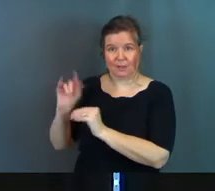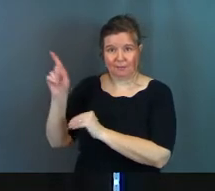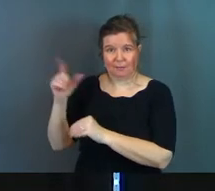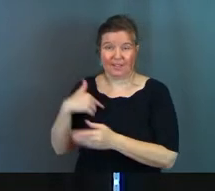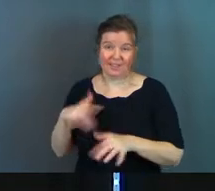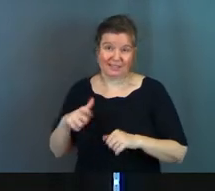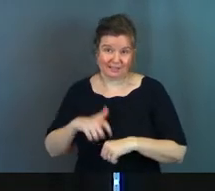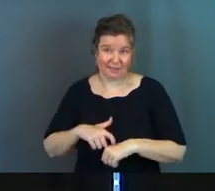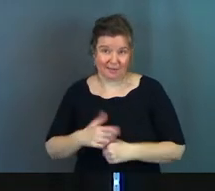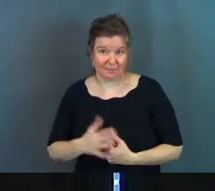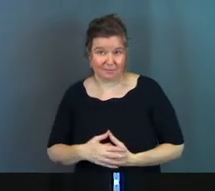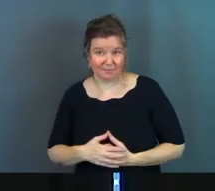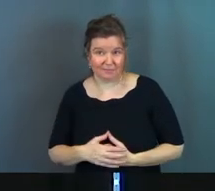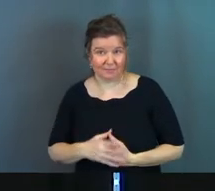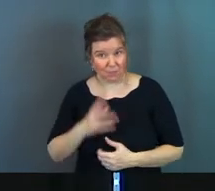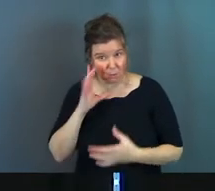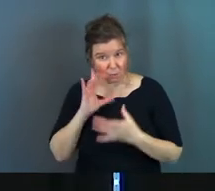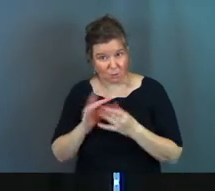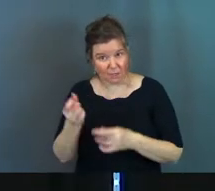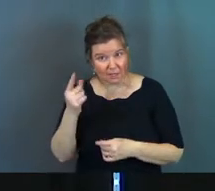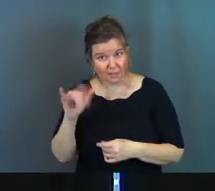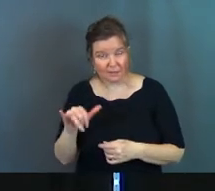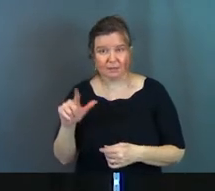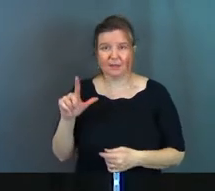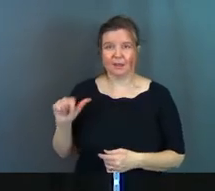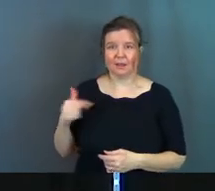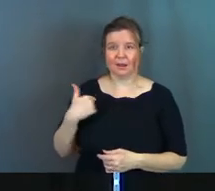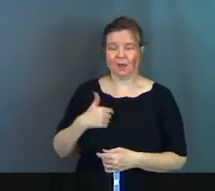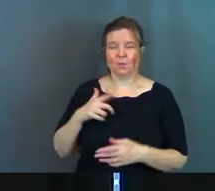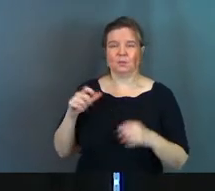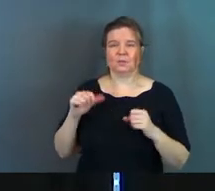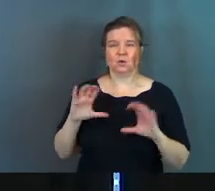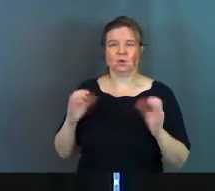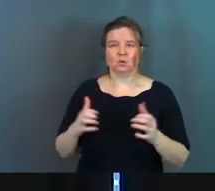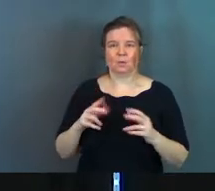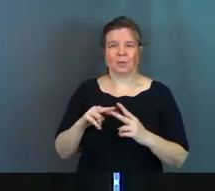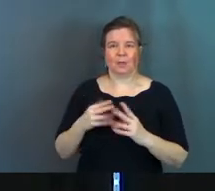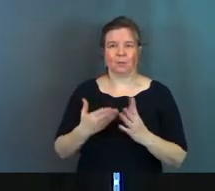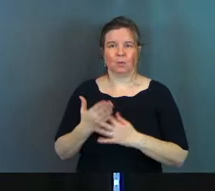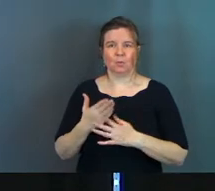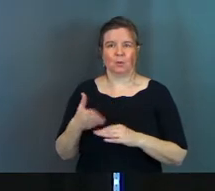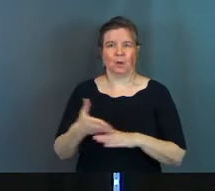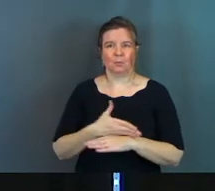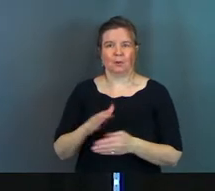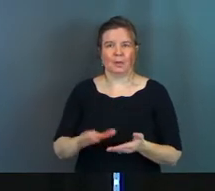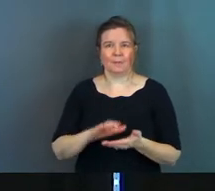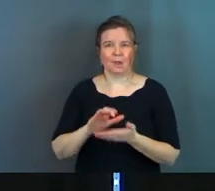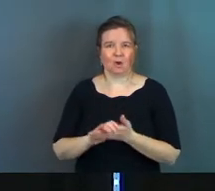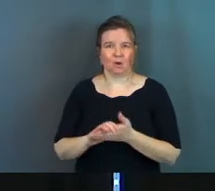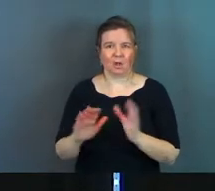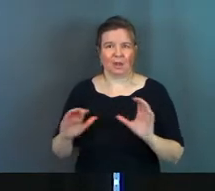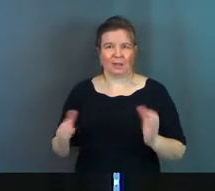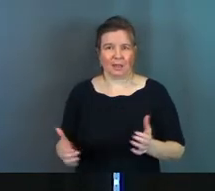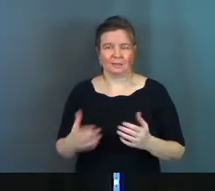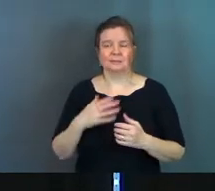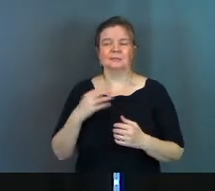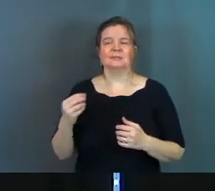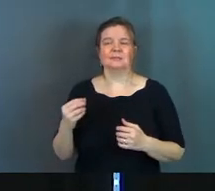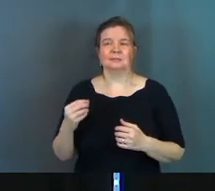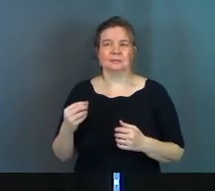you relate to this today? Linda and I were taking a group of couples through the premarital class,